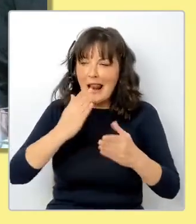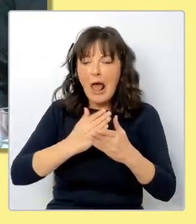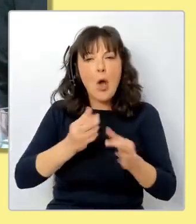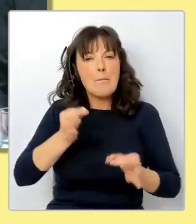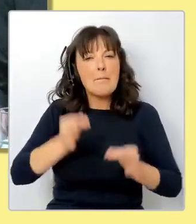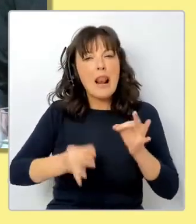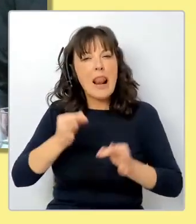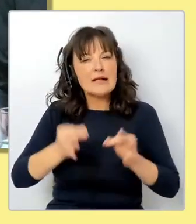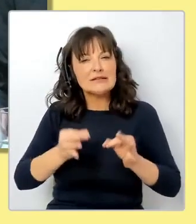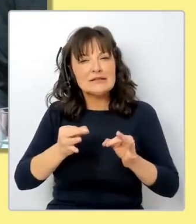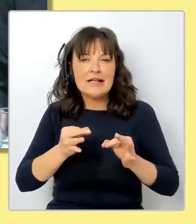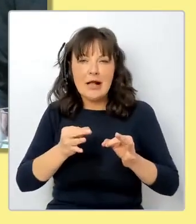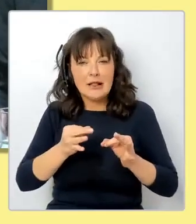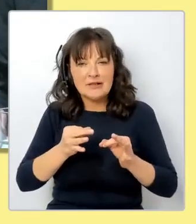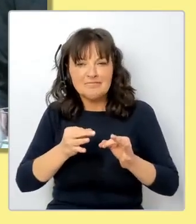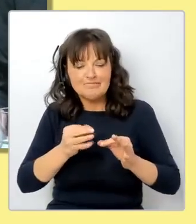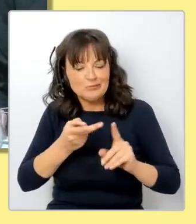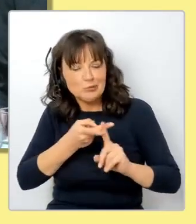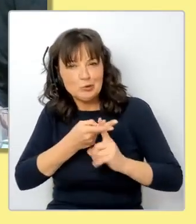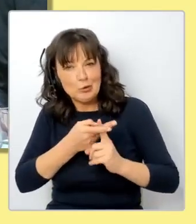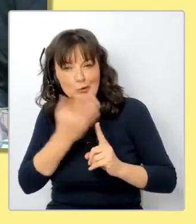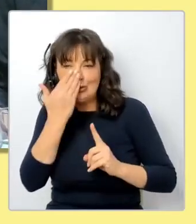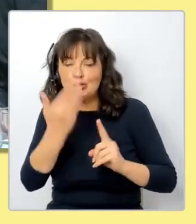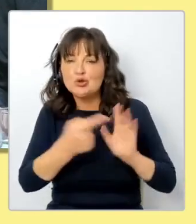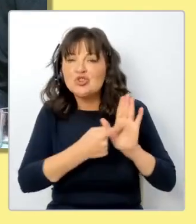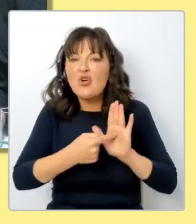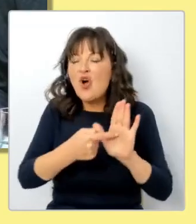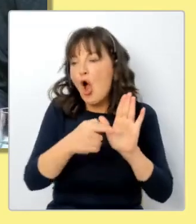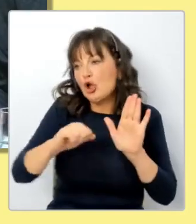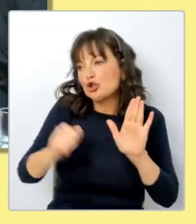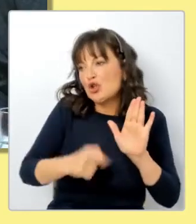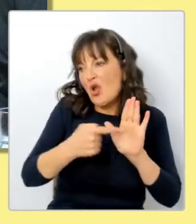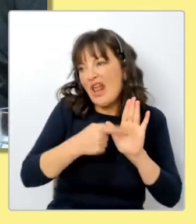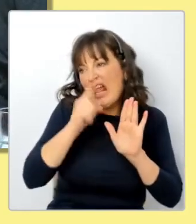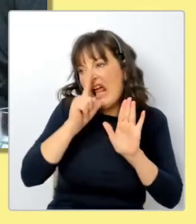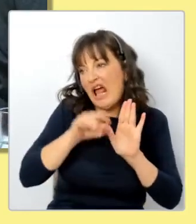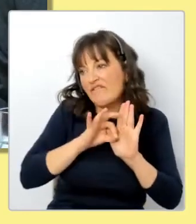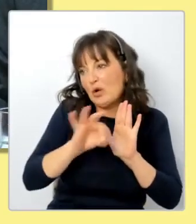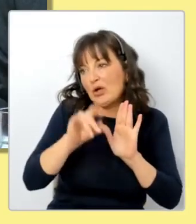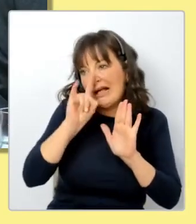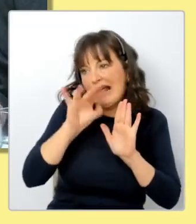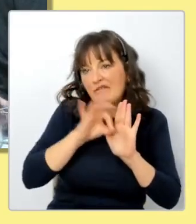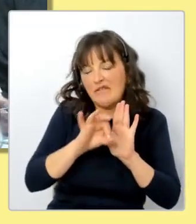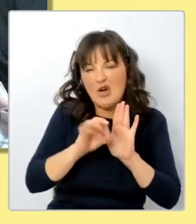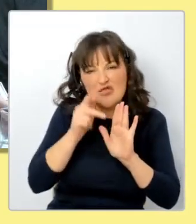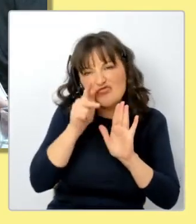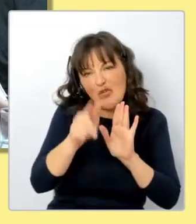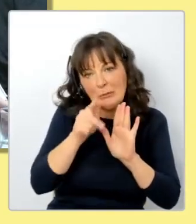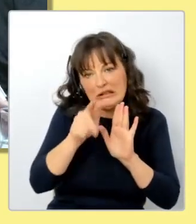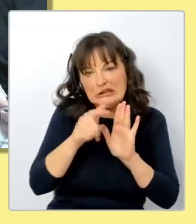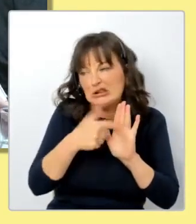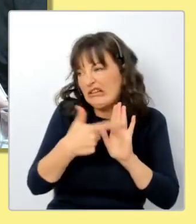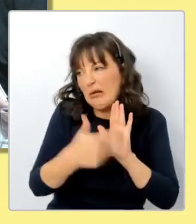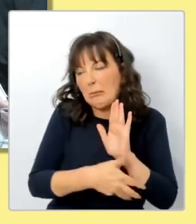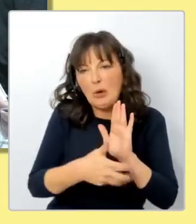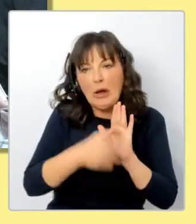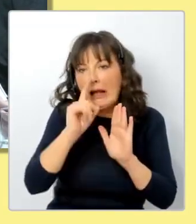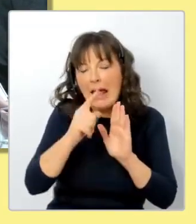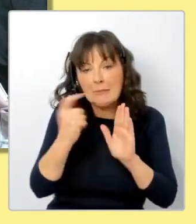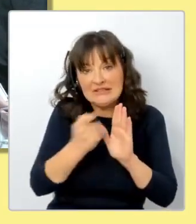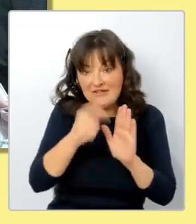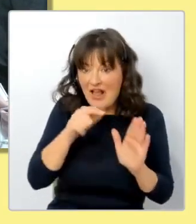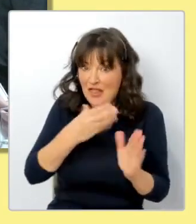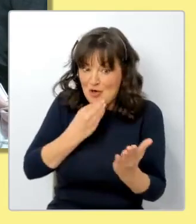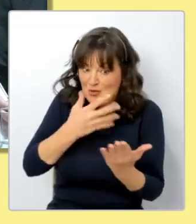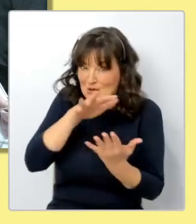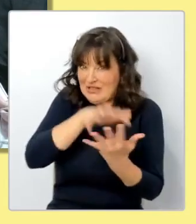to demonstrate that Scotland was too wee, too poor, and too rubbish to be successful. And that's what it's being used for. And we are